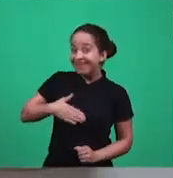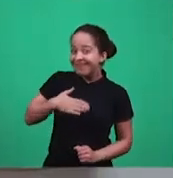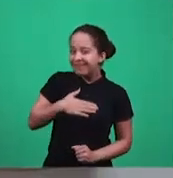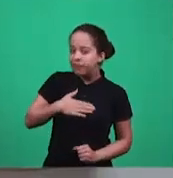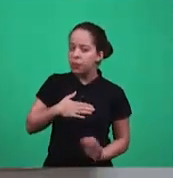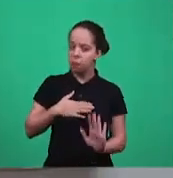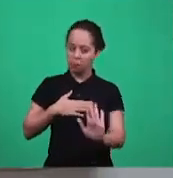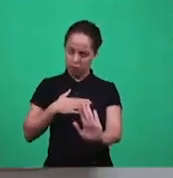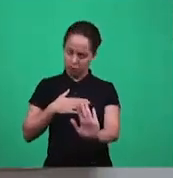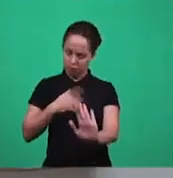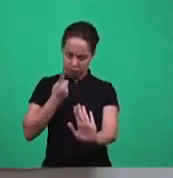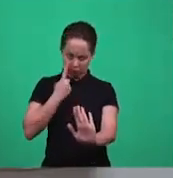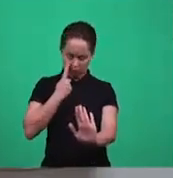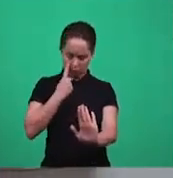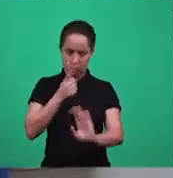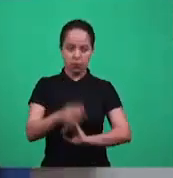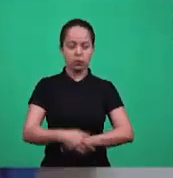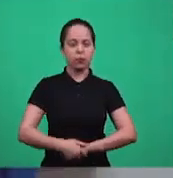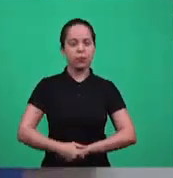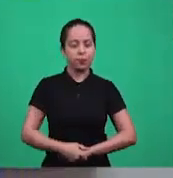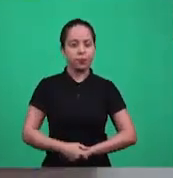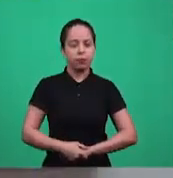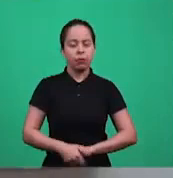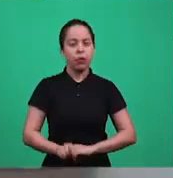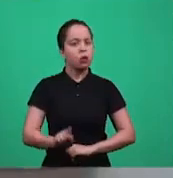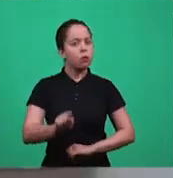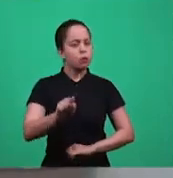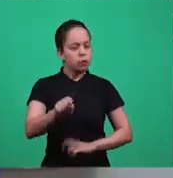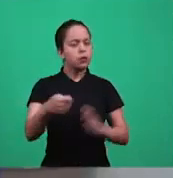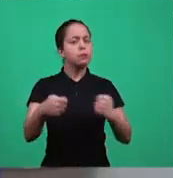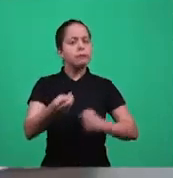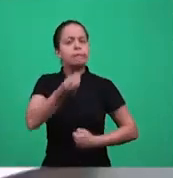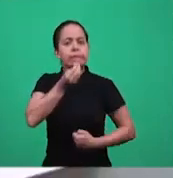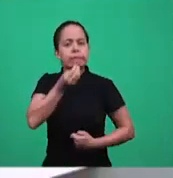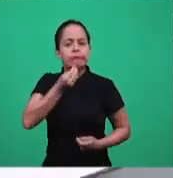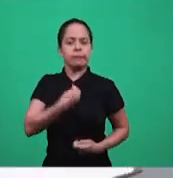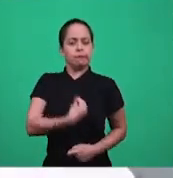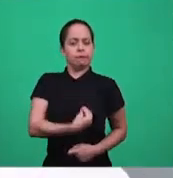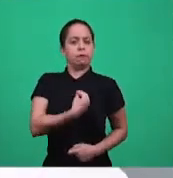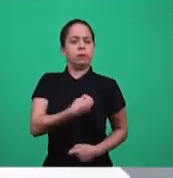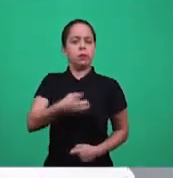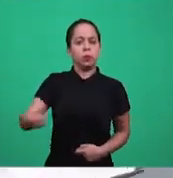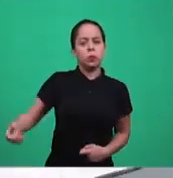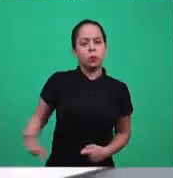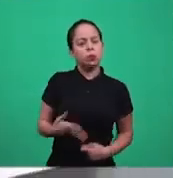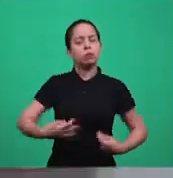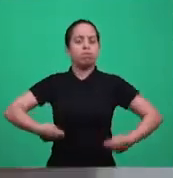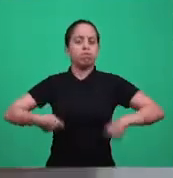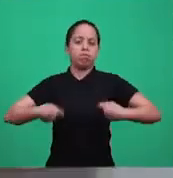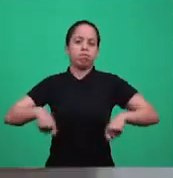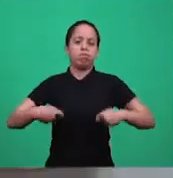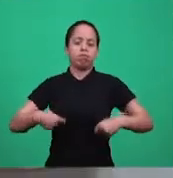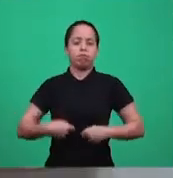to listen. But look, you need to be born again.